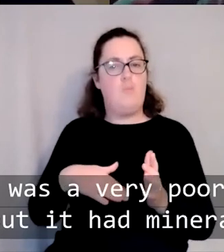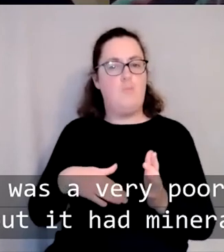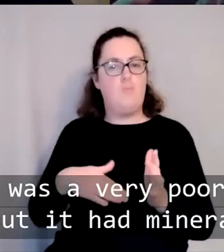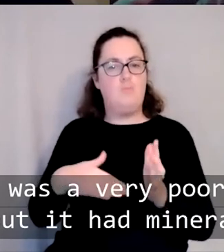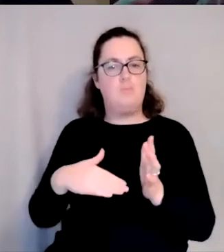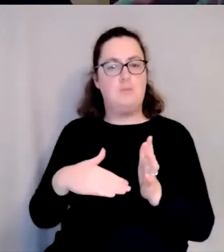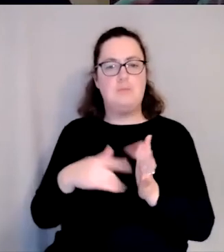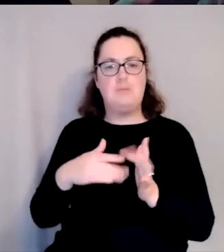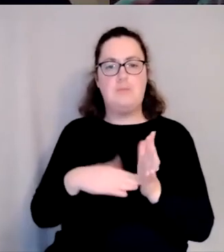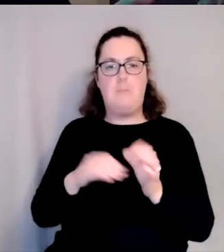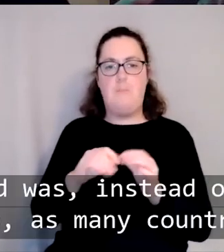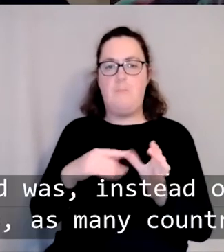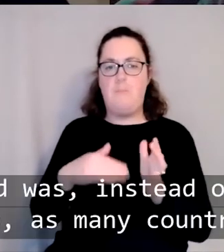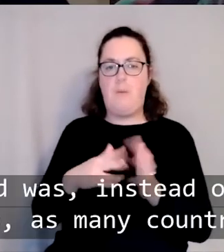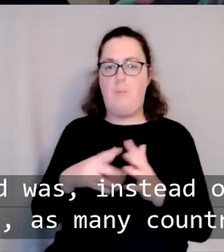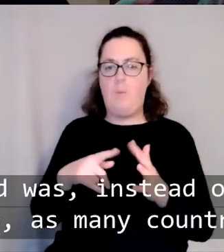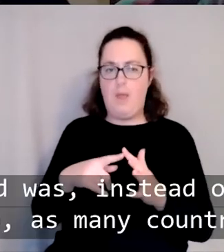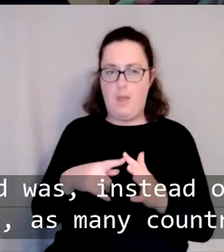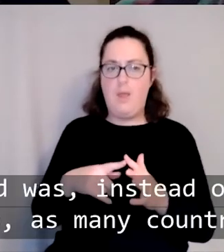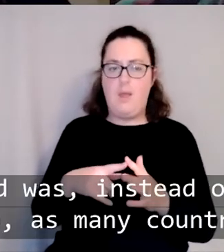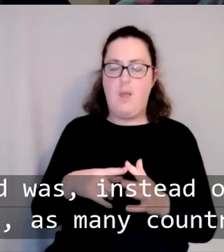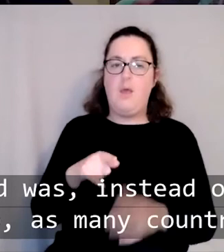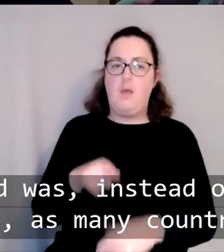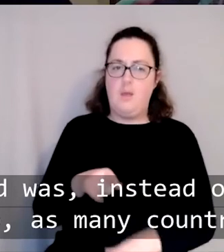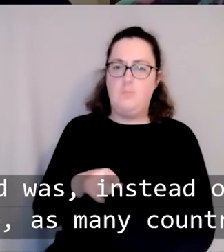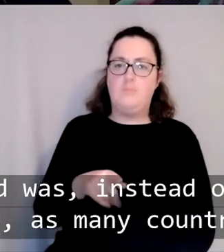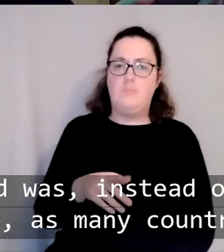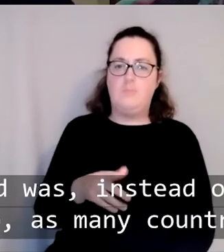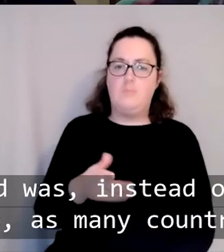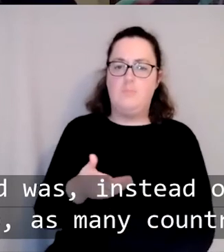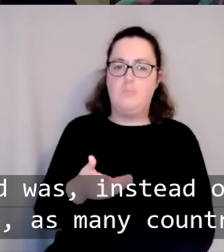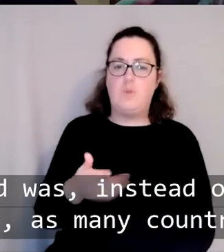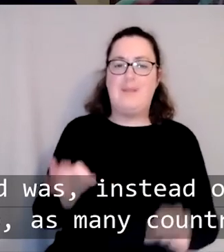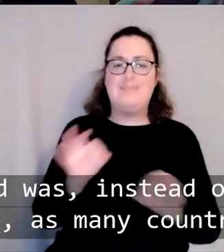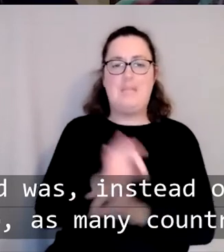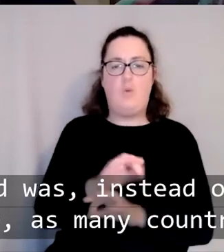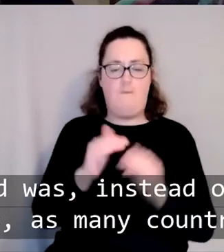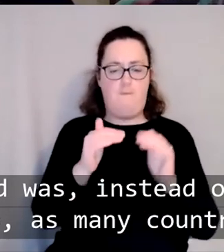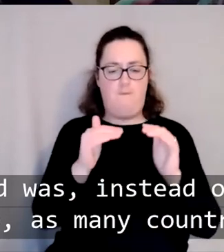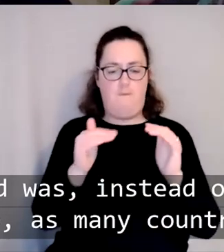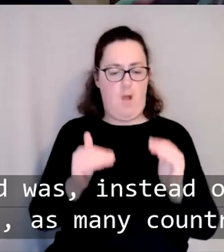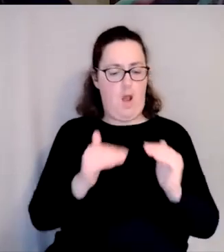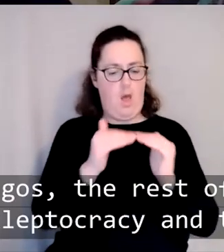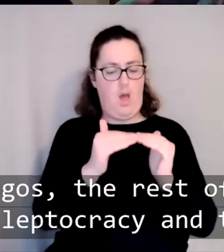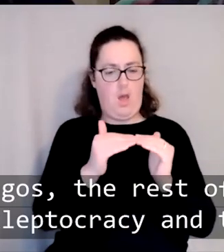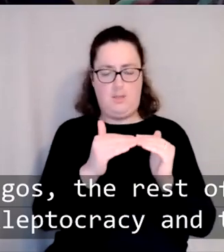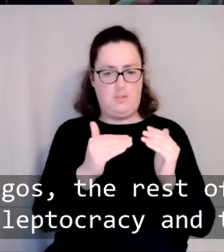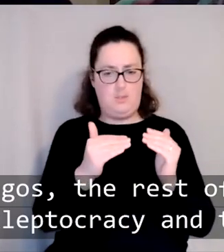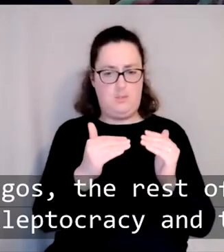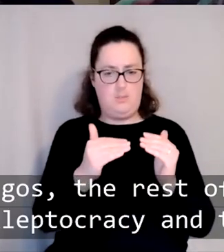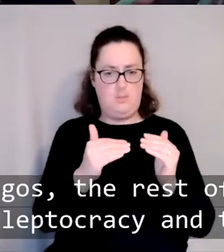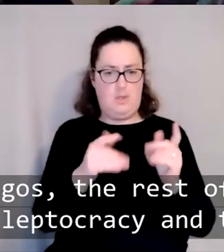had mineral wealth. And what he did was, instead of allowing the country to go, as so many countries, the